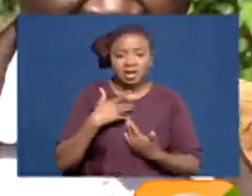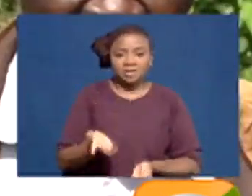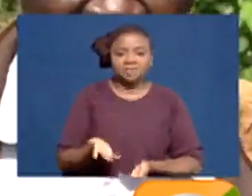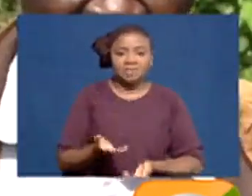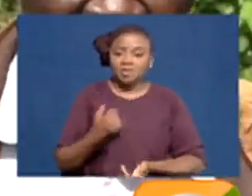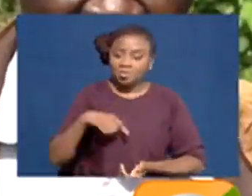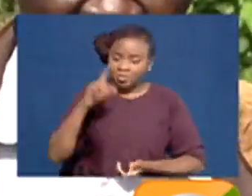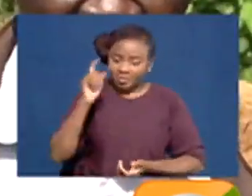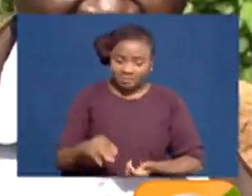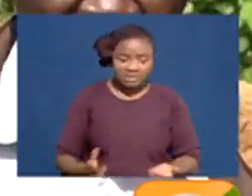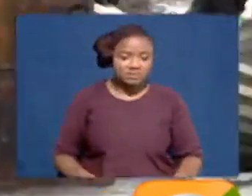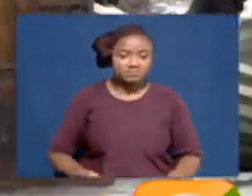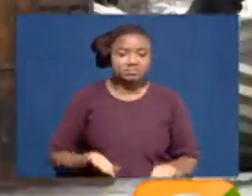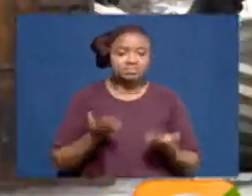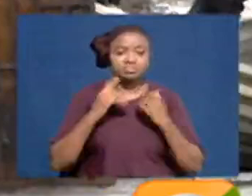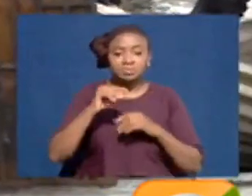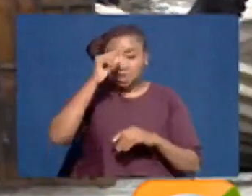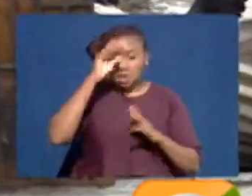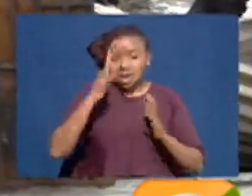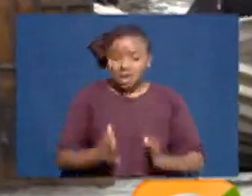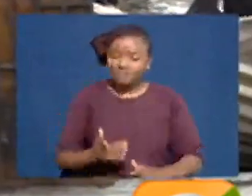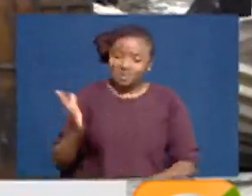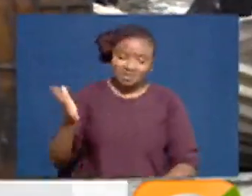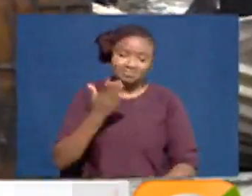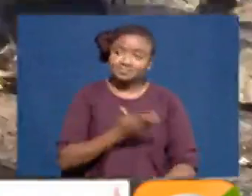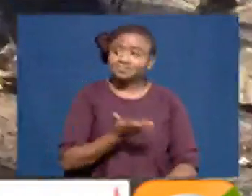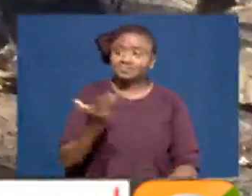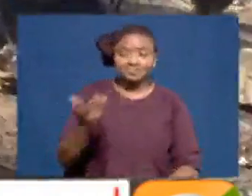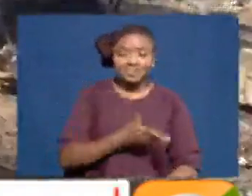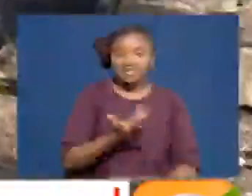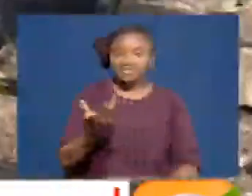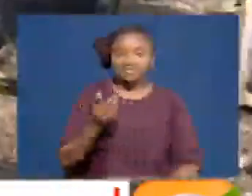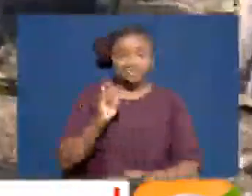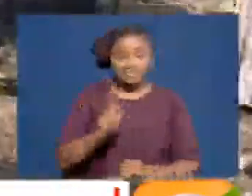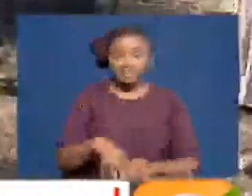up our socks. Governor, this one, it is below the bar.